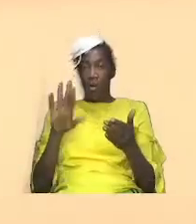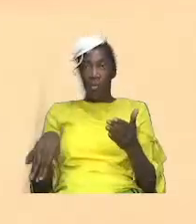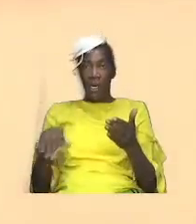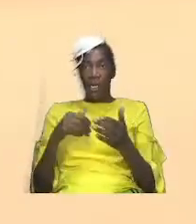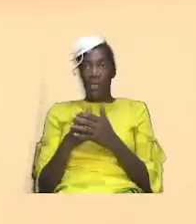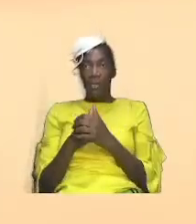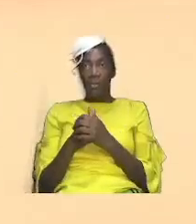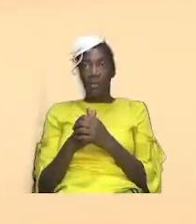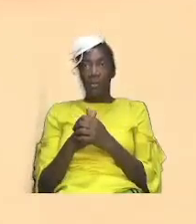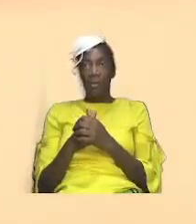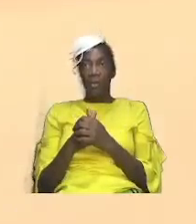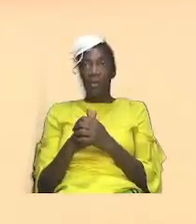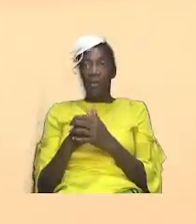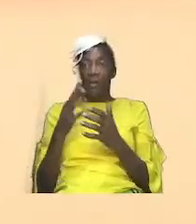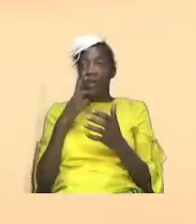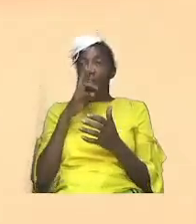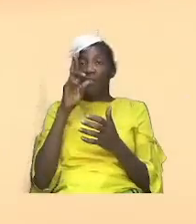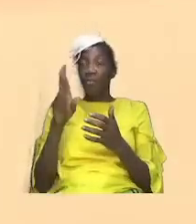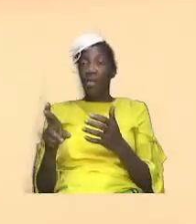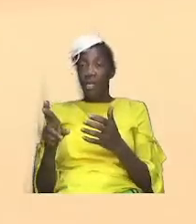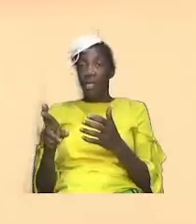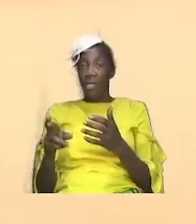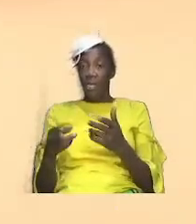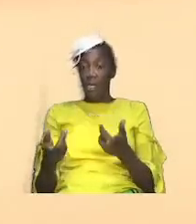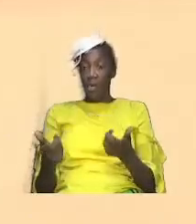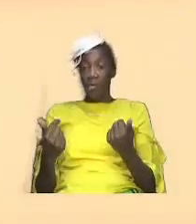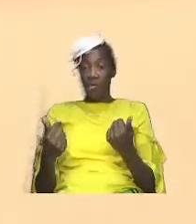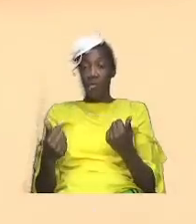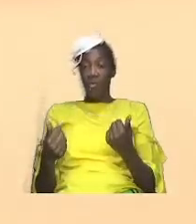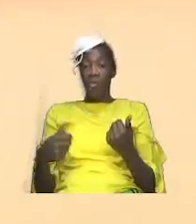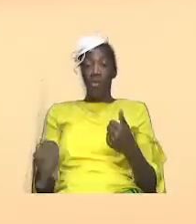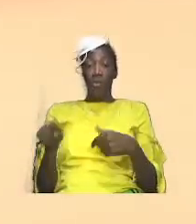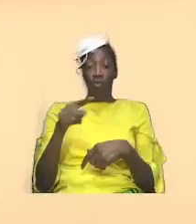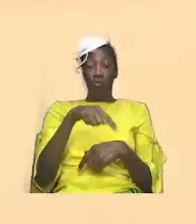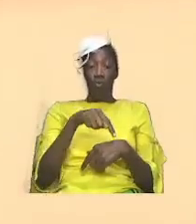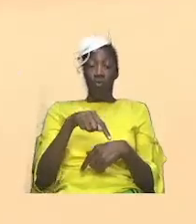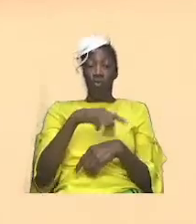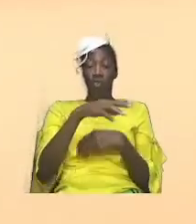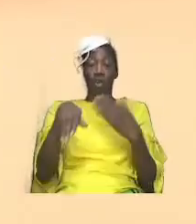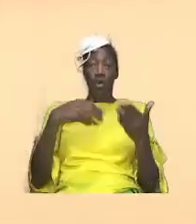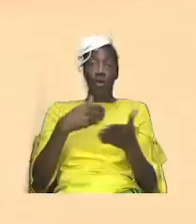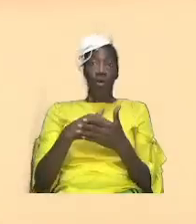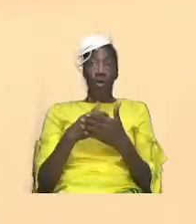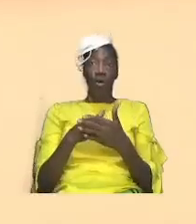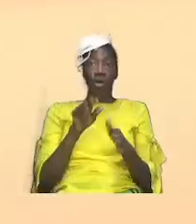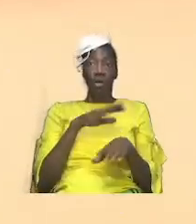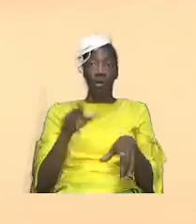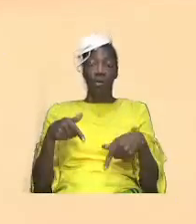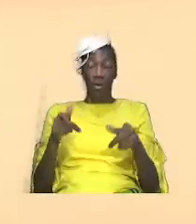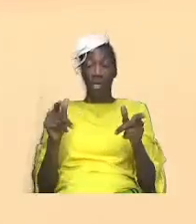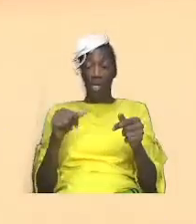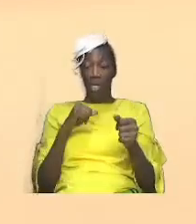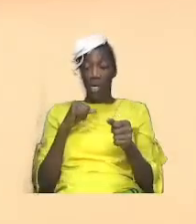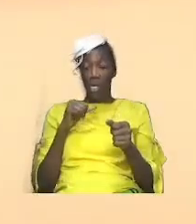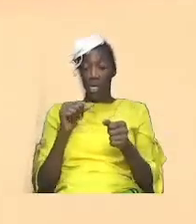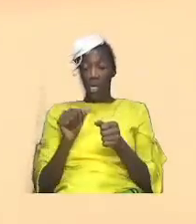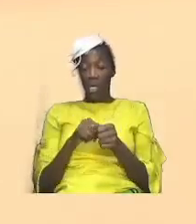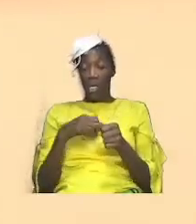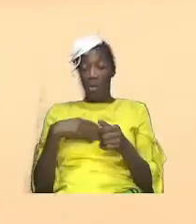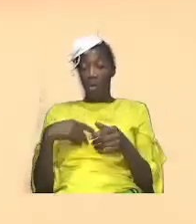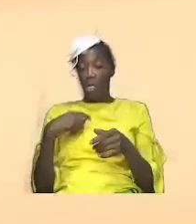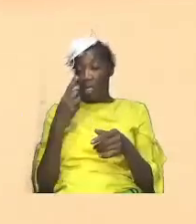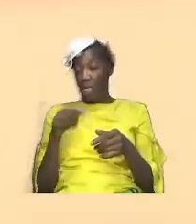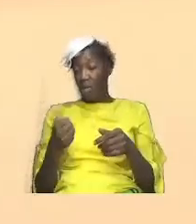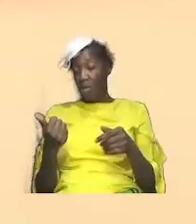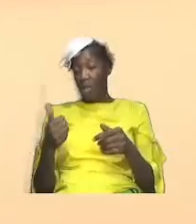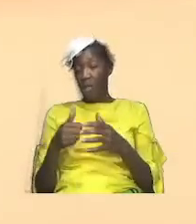So this is the reality that confronts all of us saints of God. And don't let anybody tell you